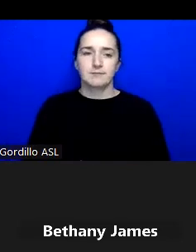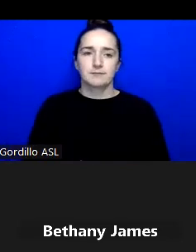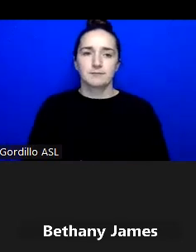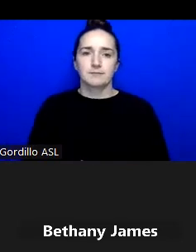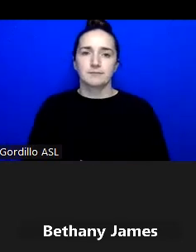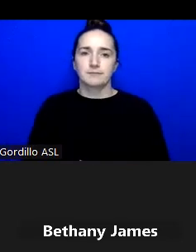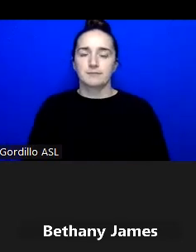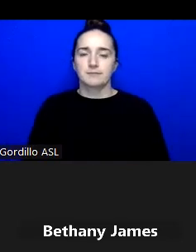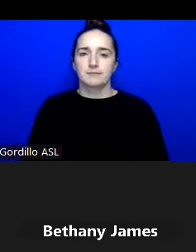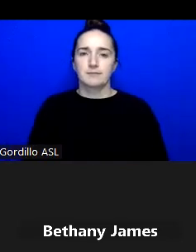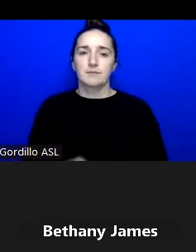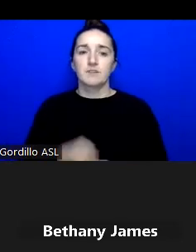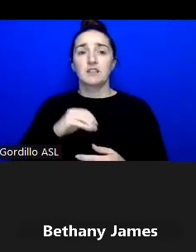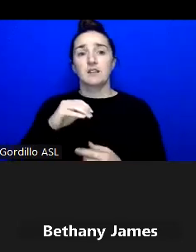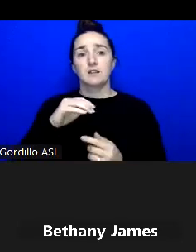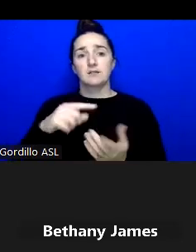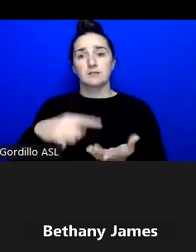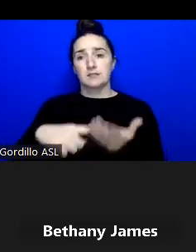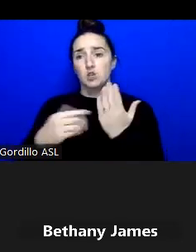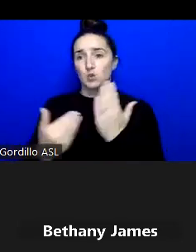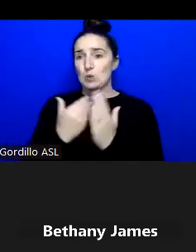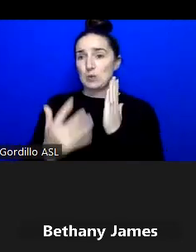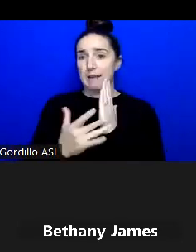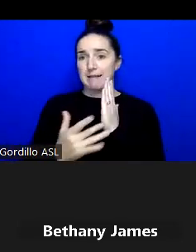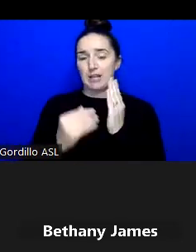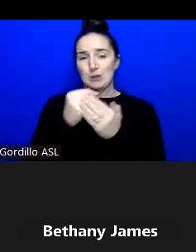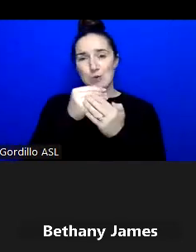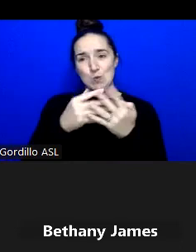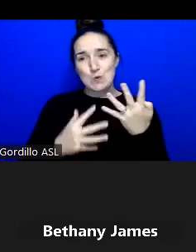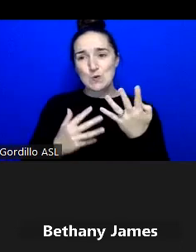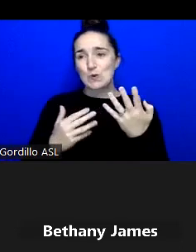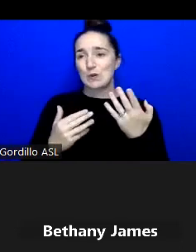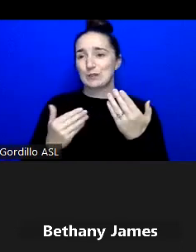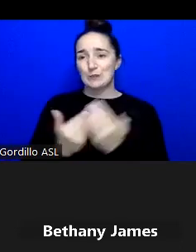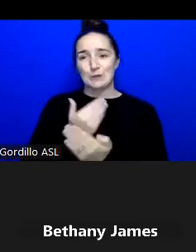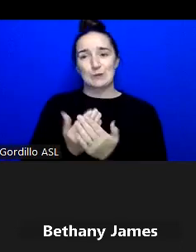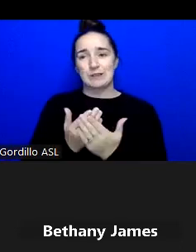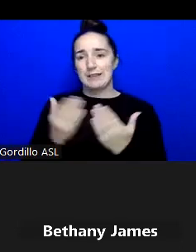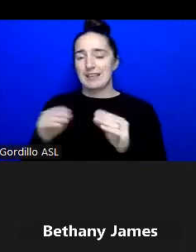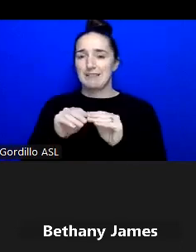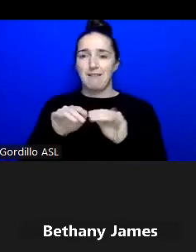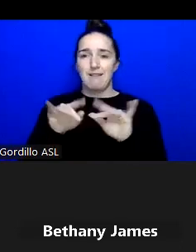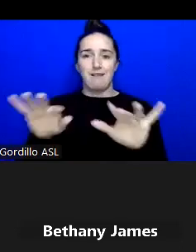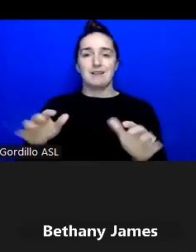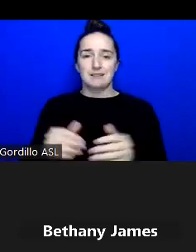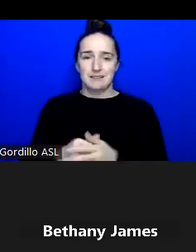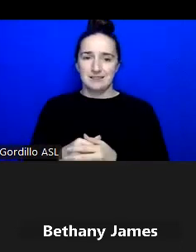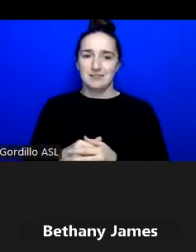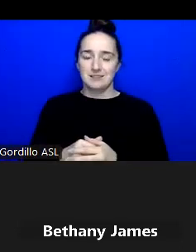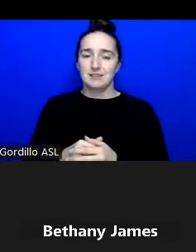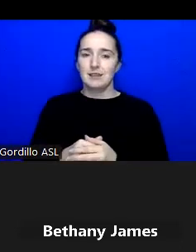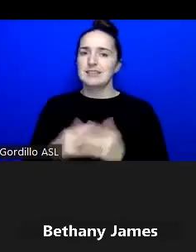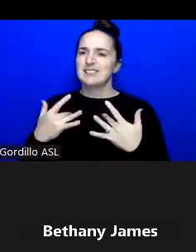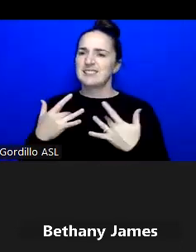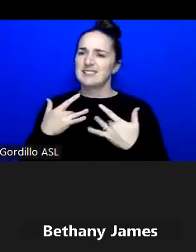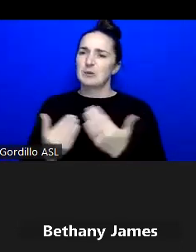there's lots and lots of new things that are perpetually coming out. That's also a really exciting element of this field, is that, typically there's new technology or